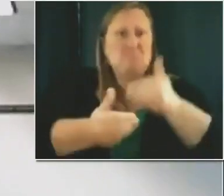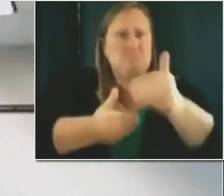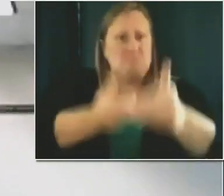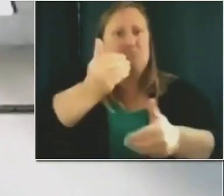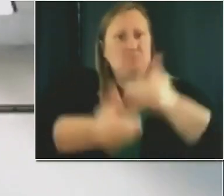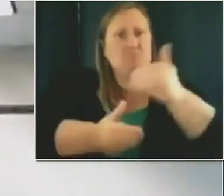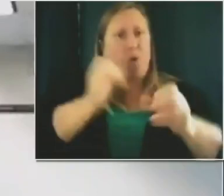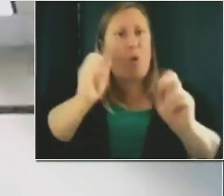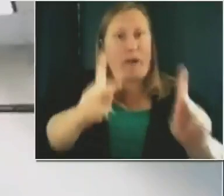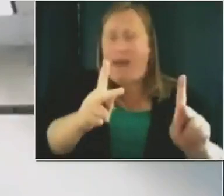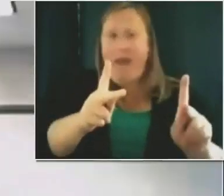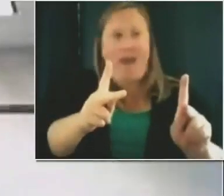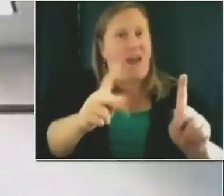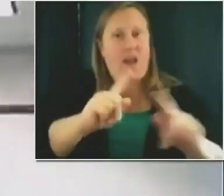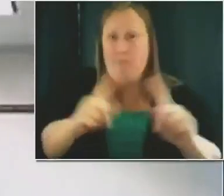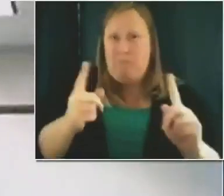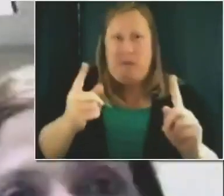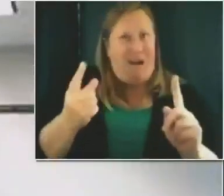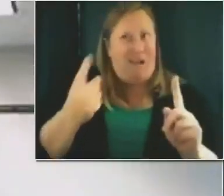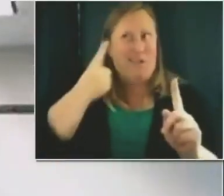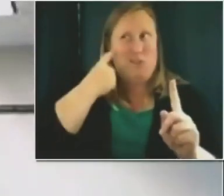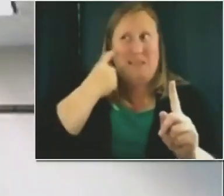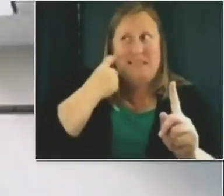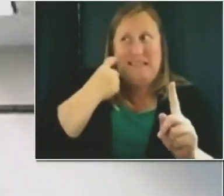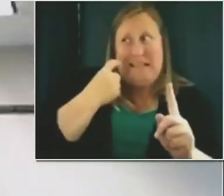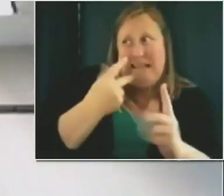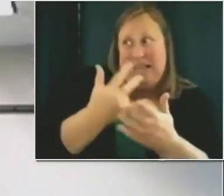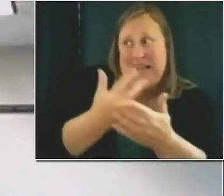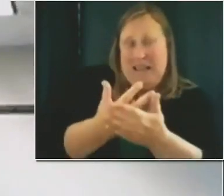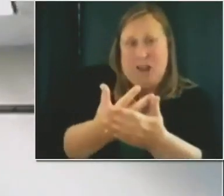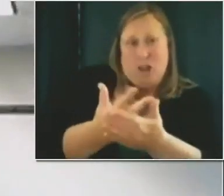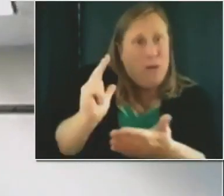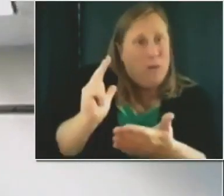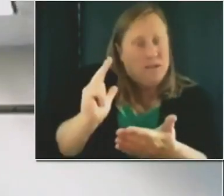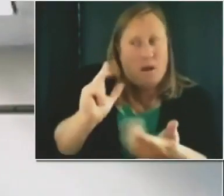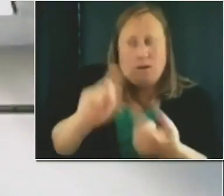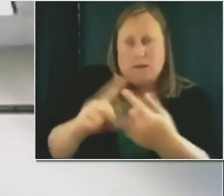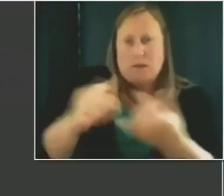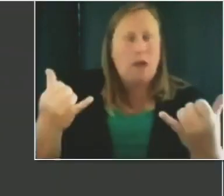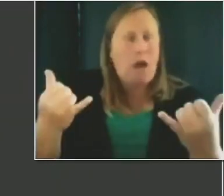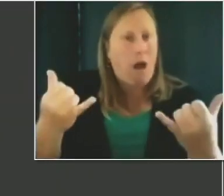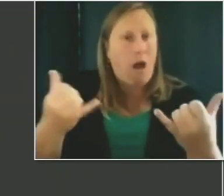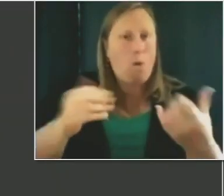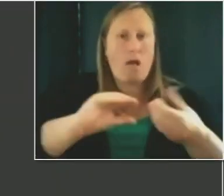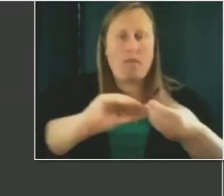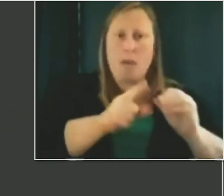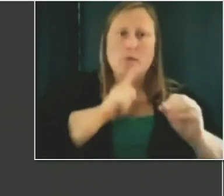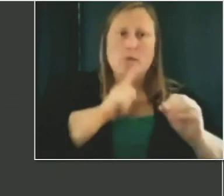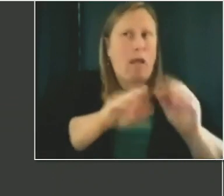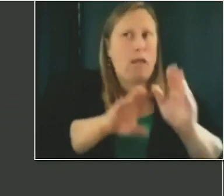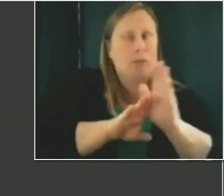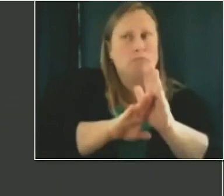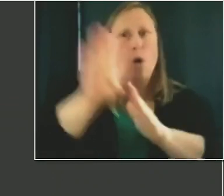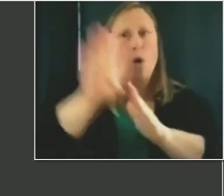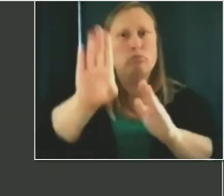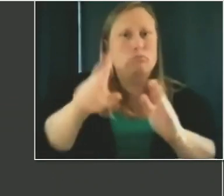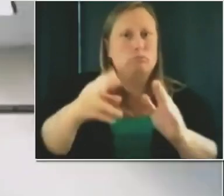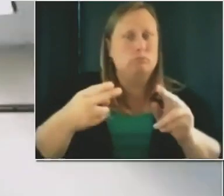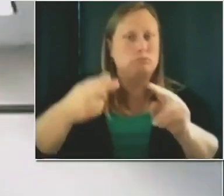subsequent sudden rise in testing, we started to experience backlogs, and that's